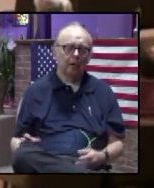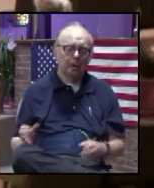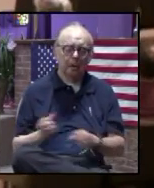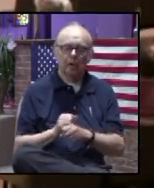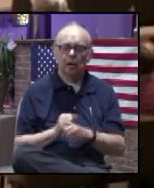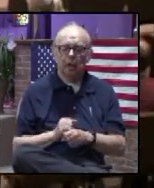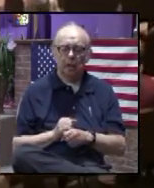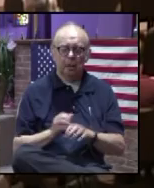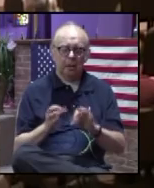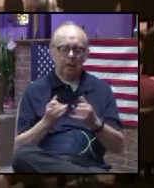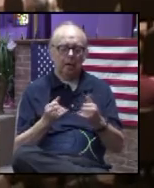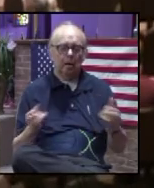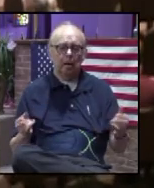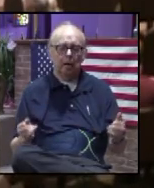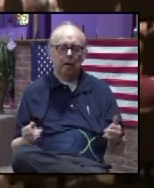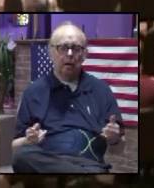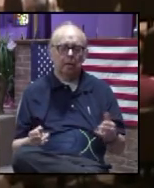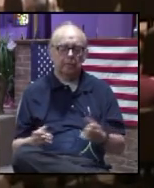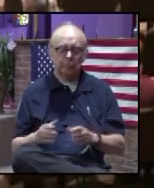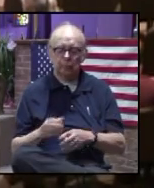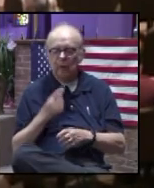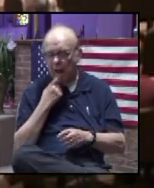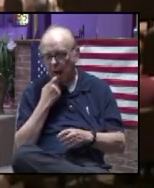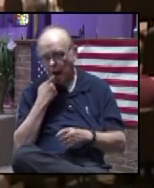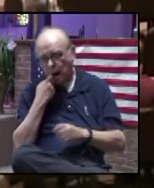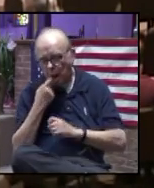that line and it just takes off.